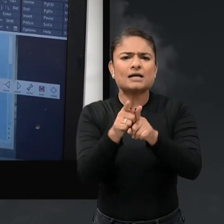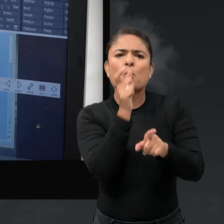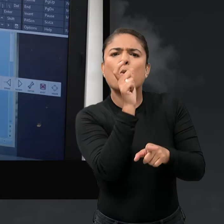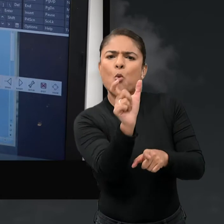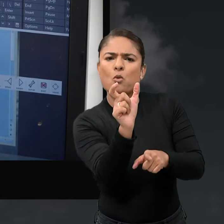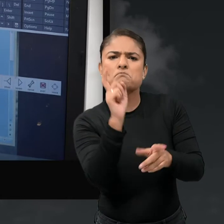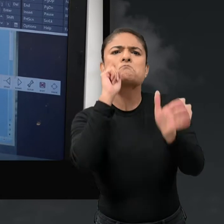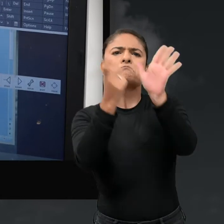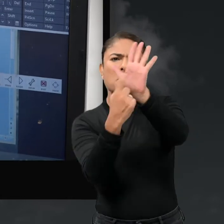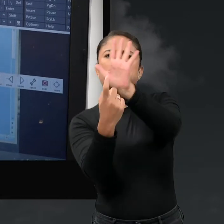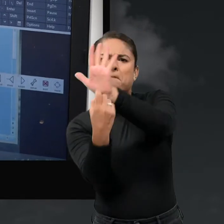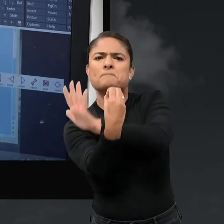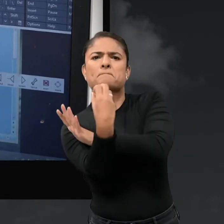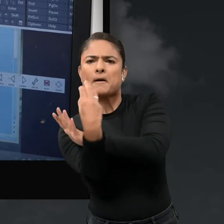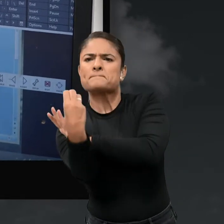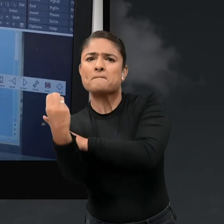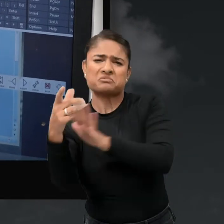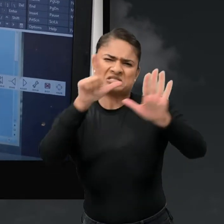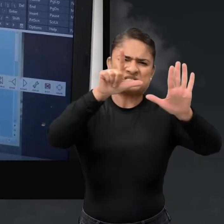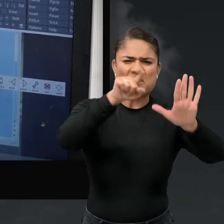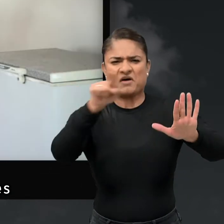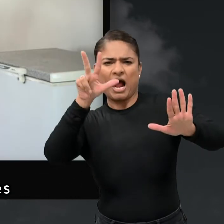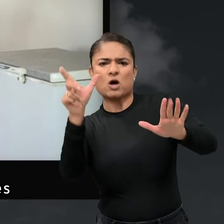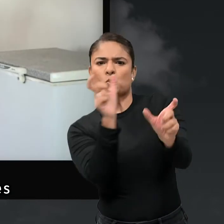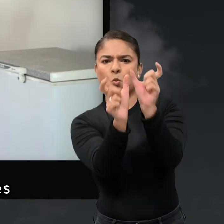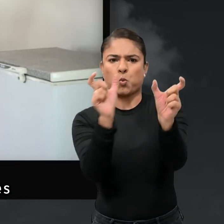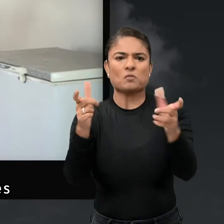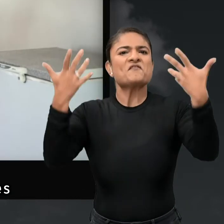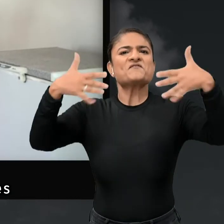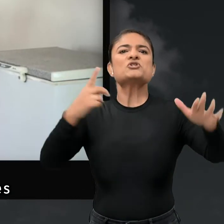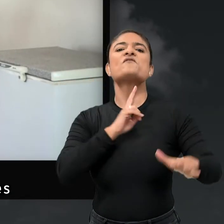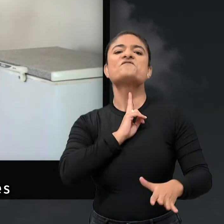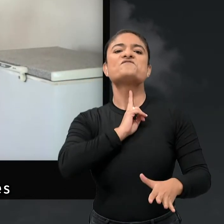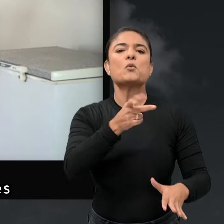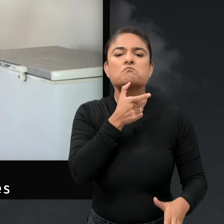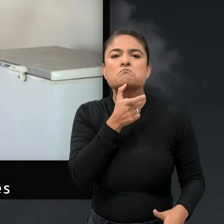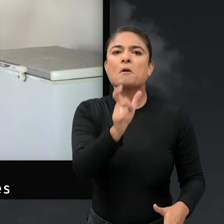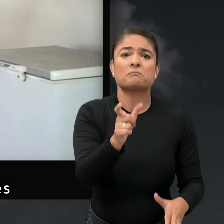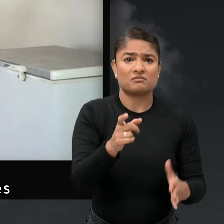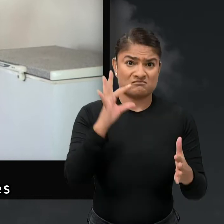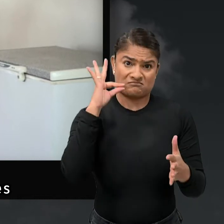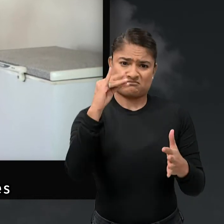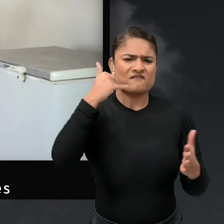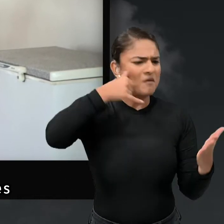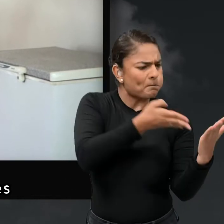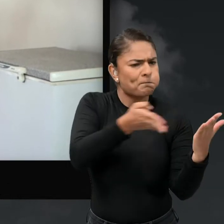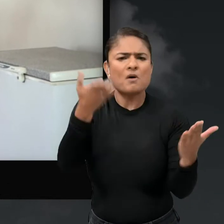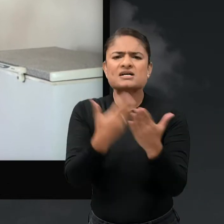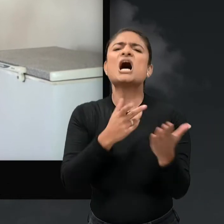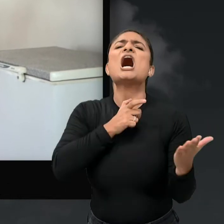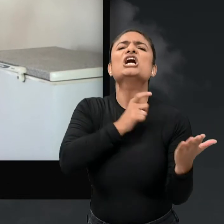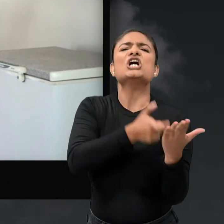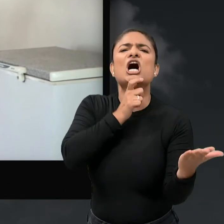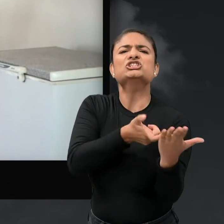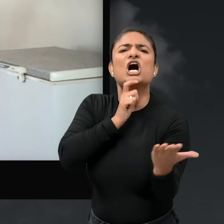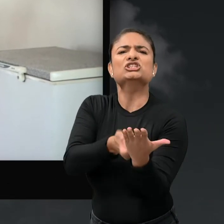also has word prediction for about 7 or 8 words. And now you have voice recognition stuff on everyday phones, and you